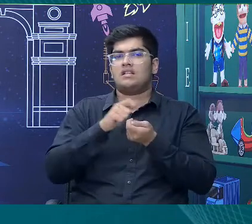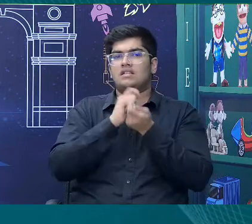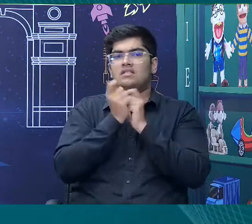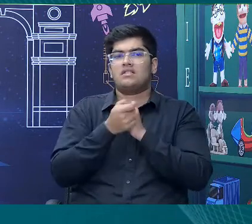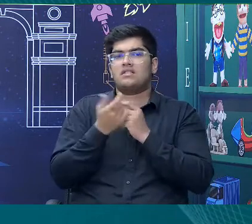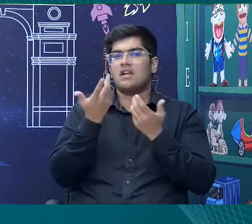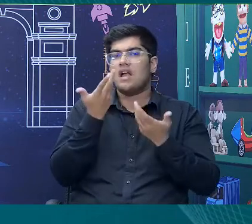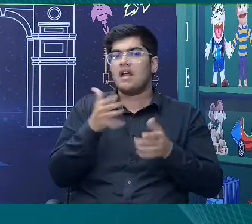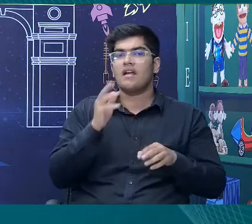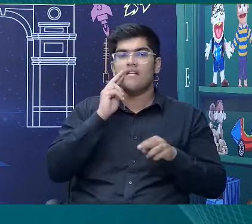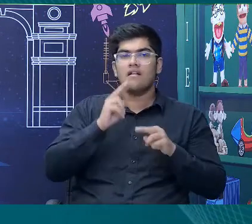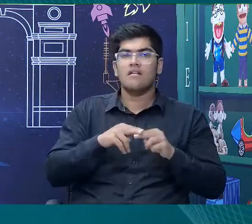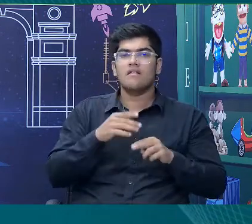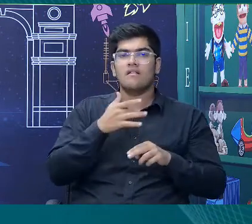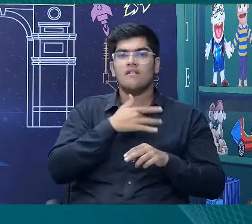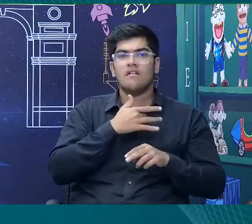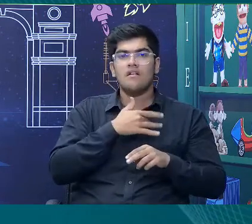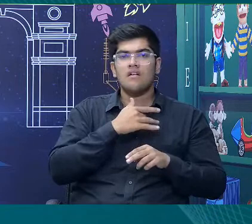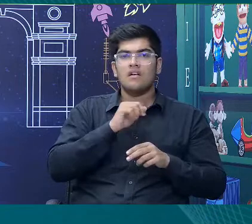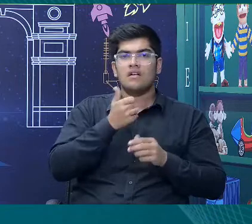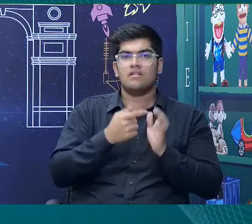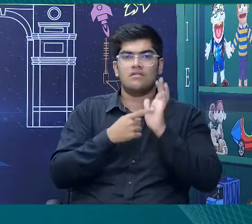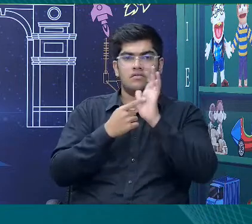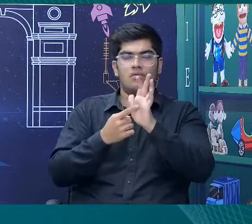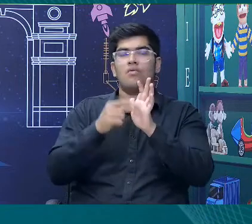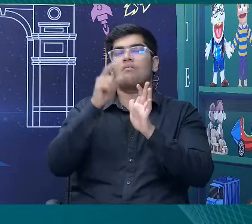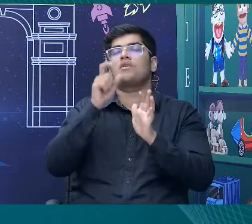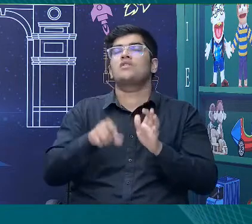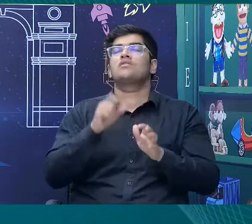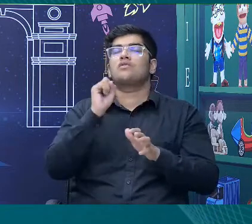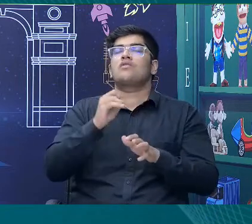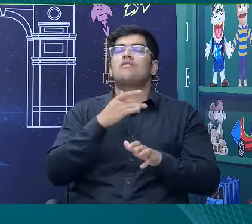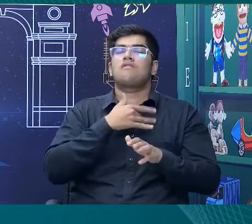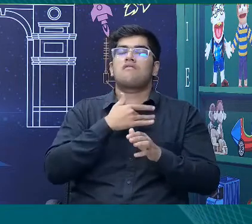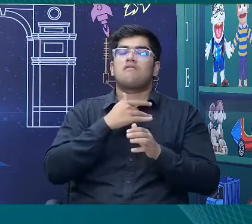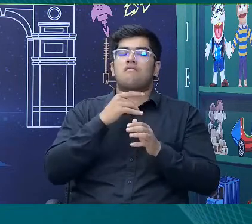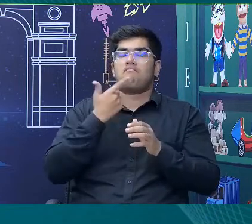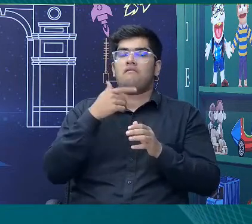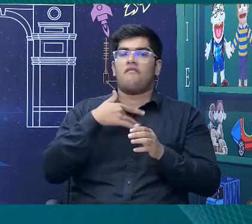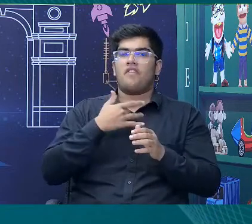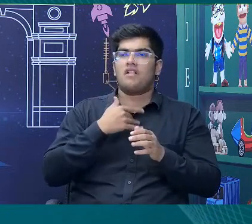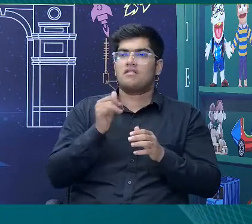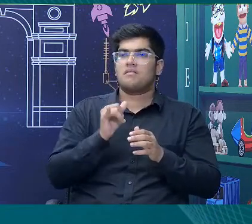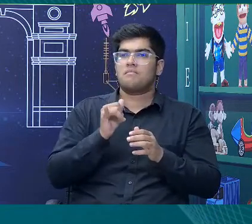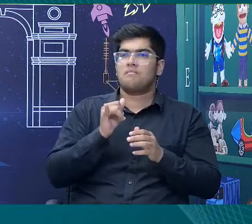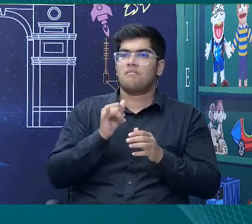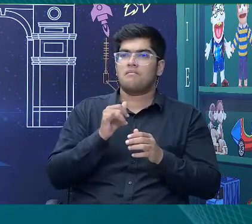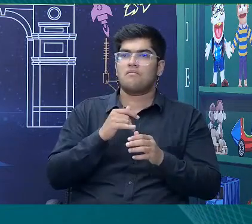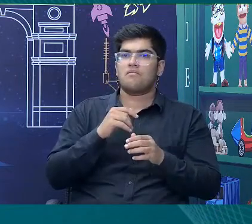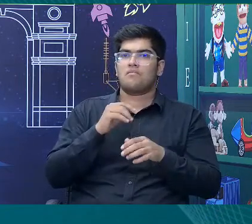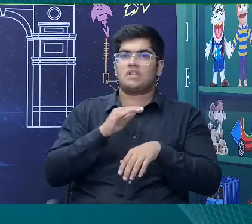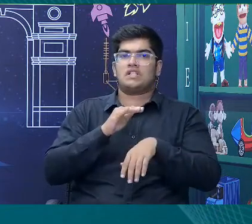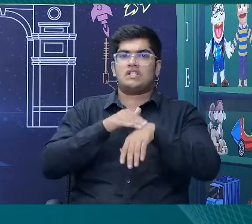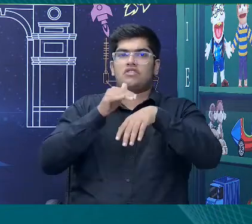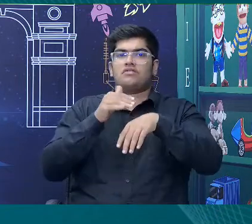show kindness to somebody. Yes. So we can change the nature of the person and the circumstances, the situation of the person. True.